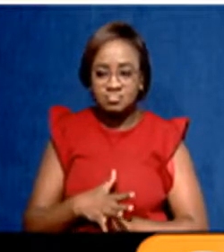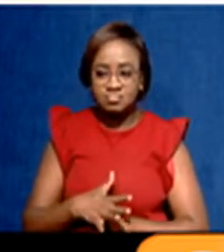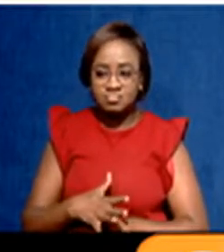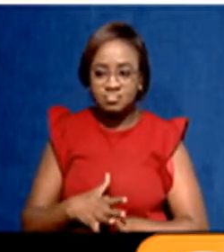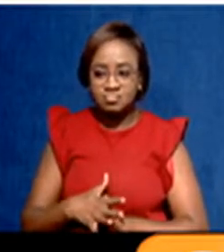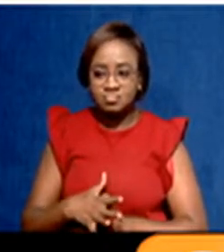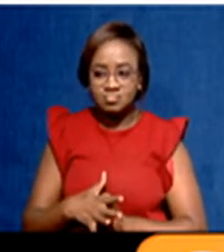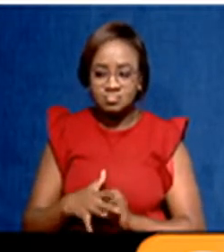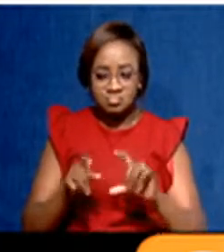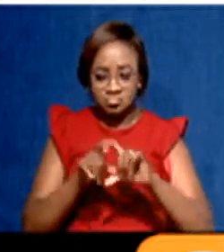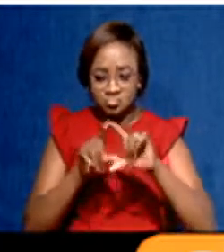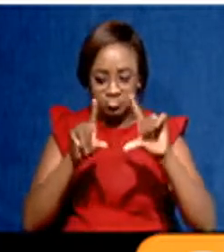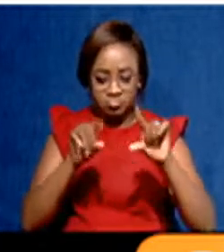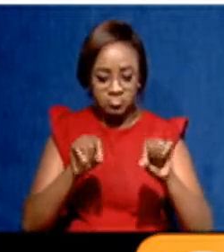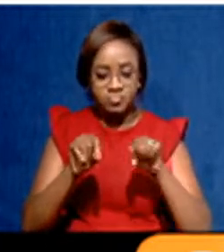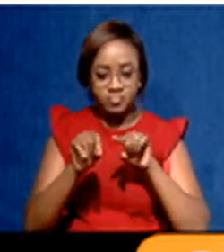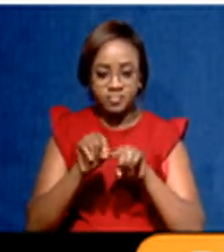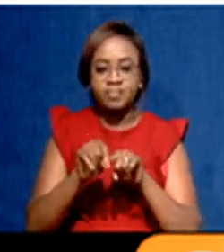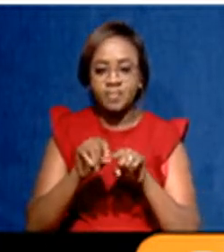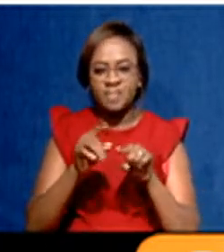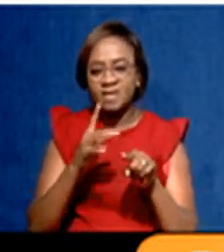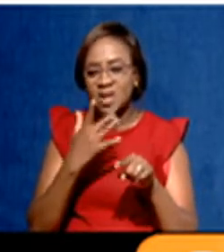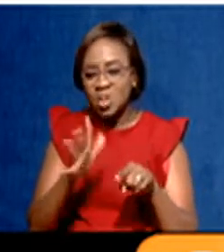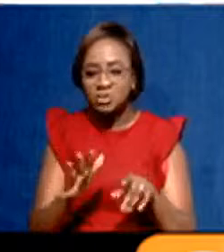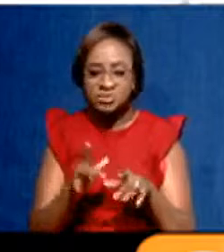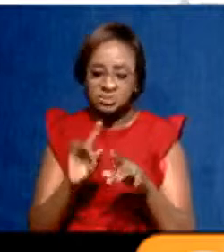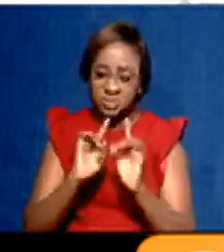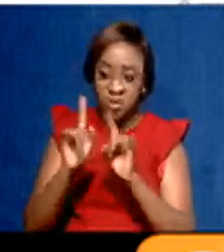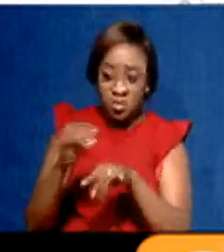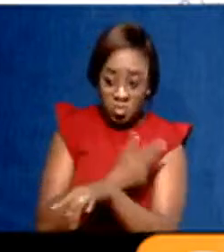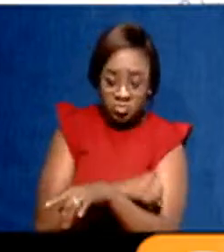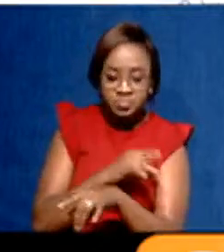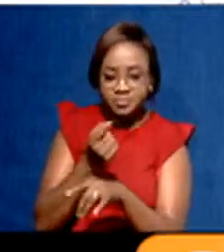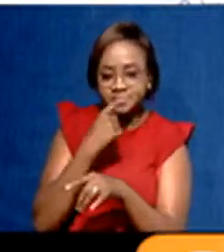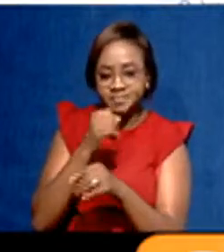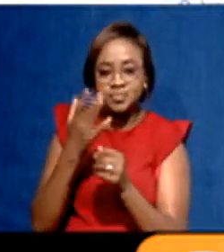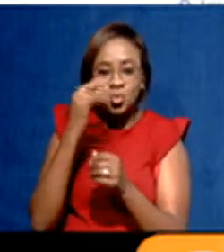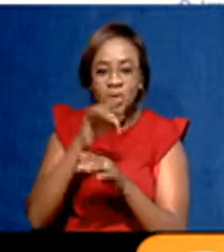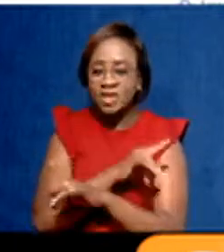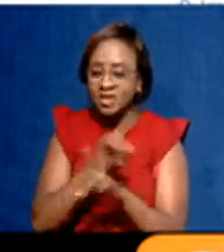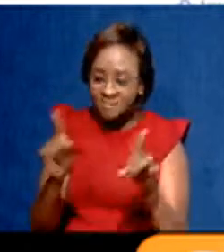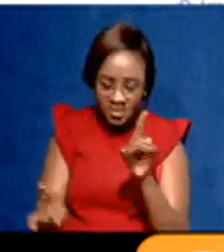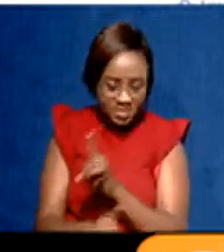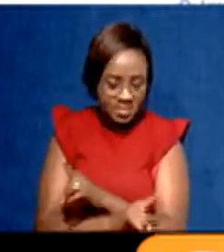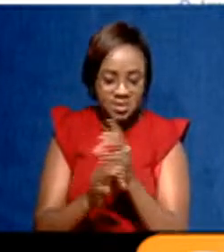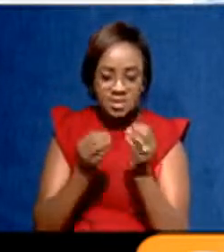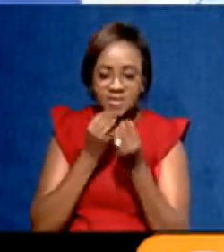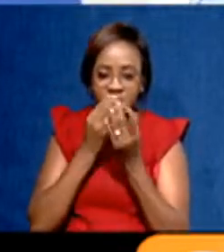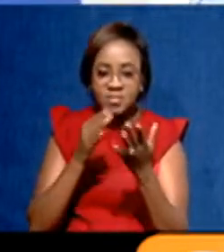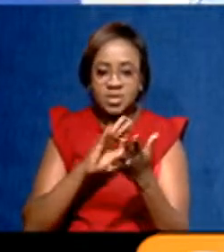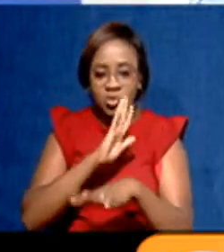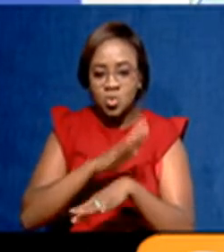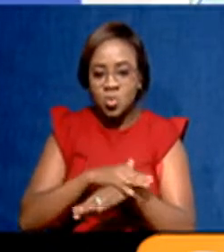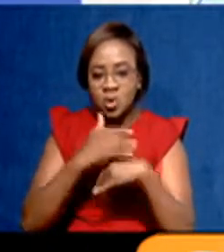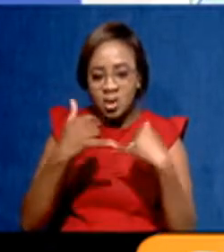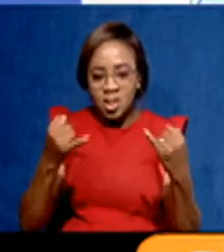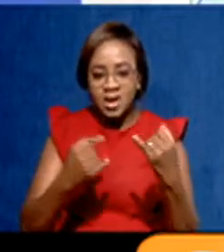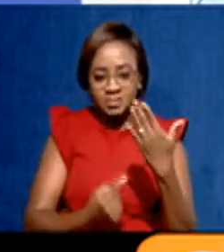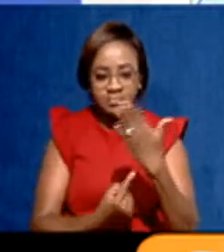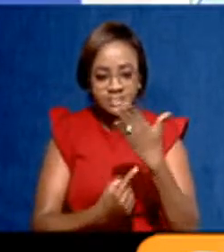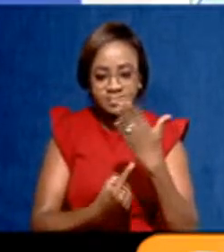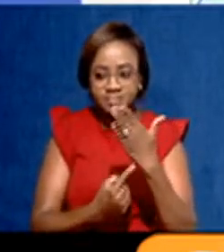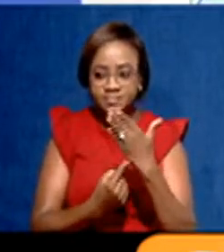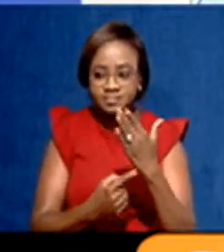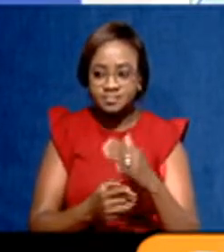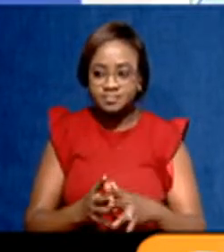you'll still be treated. If you go to another hospital, you can carry your records. I don't know whether you have that. There's some clips here. We're